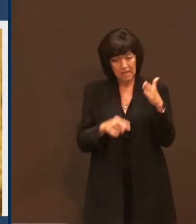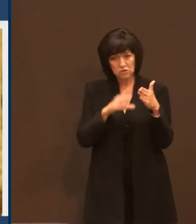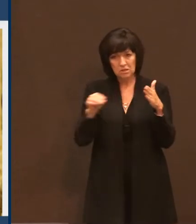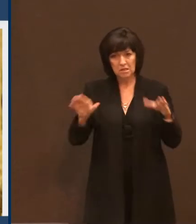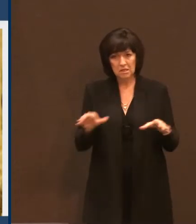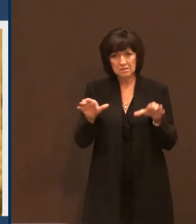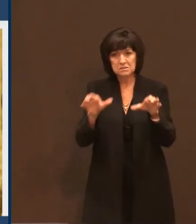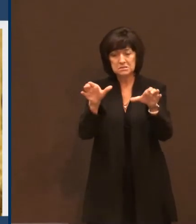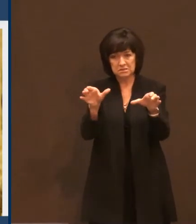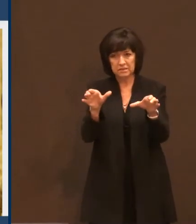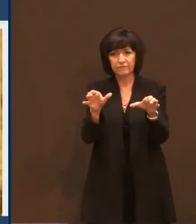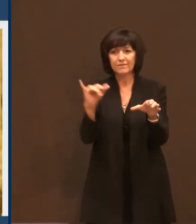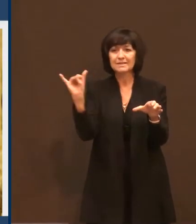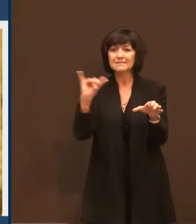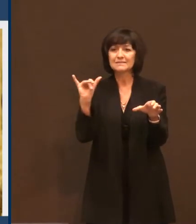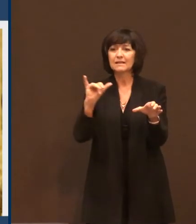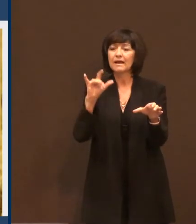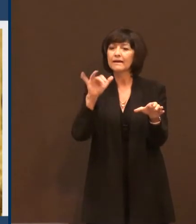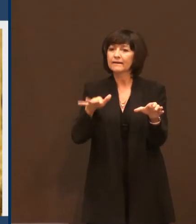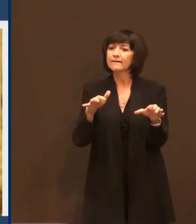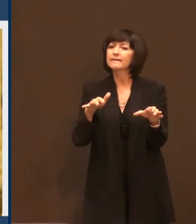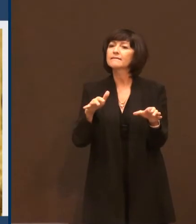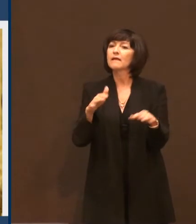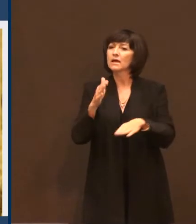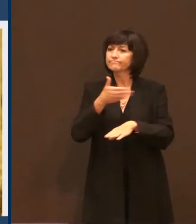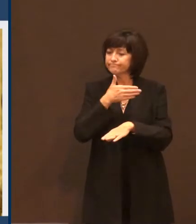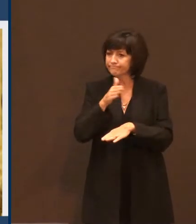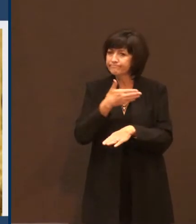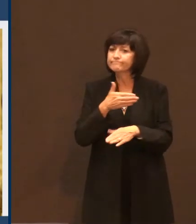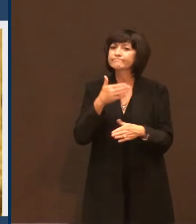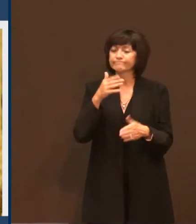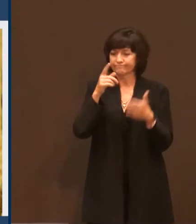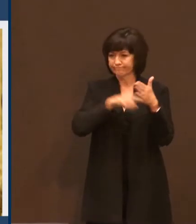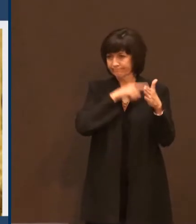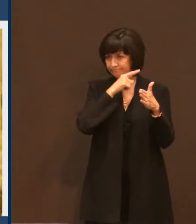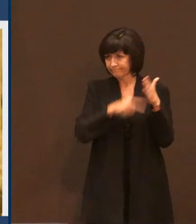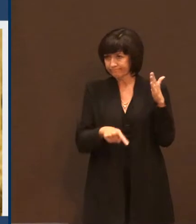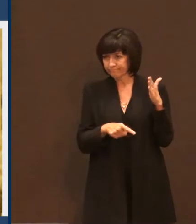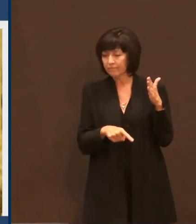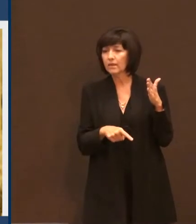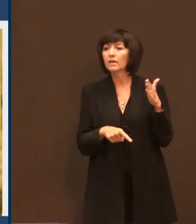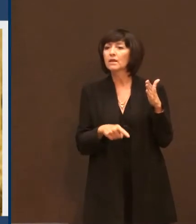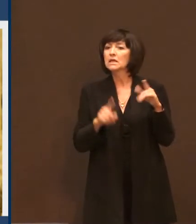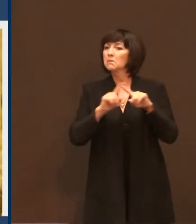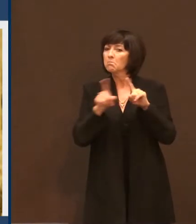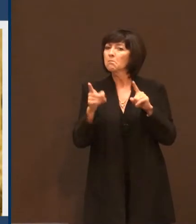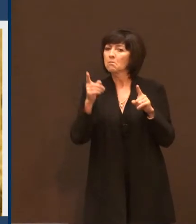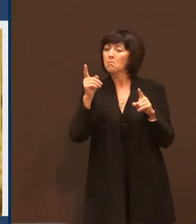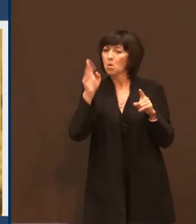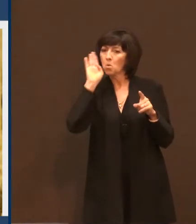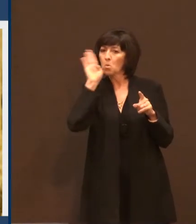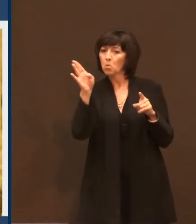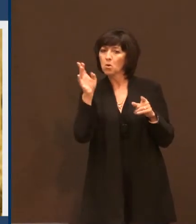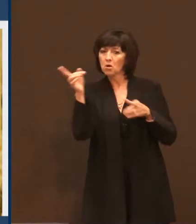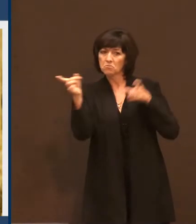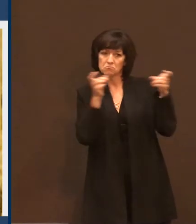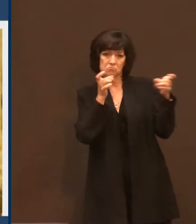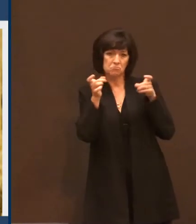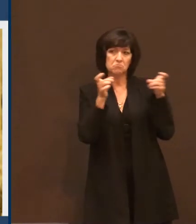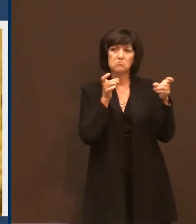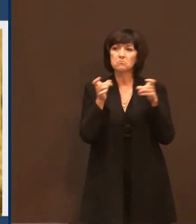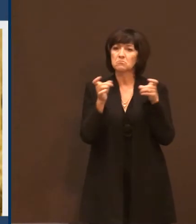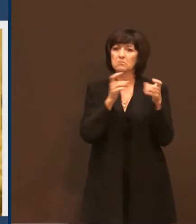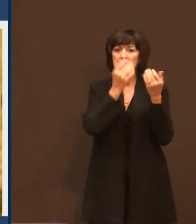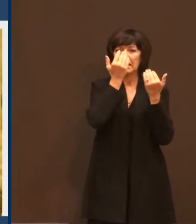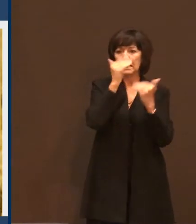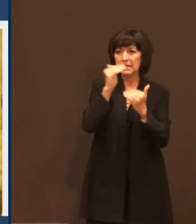some of the entertainment. They're also going to be regulating the numbers of individuals who can come into